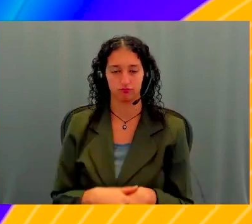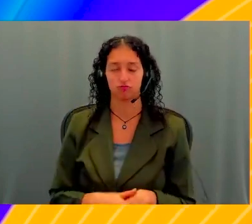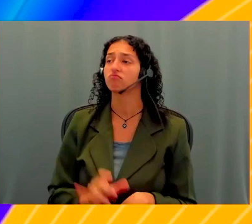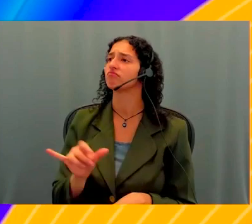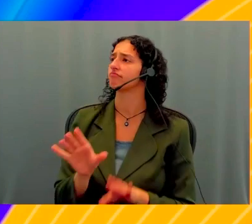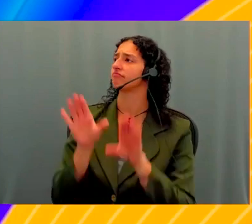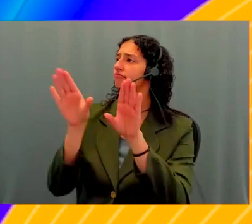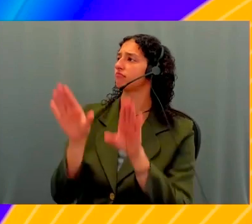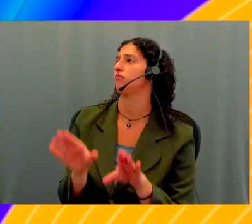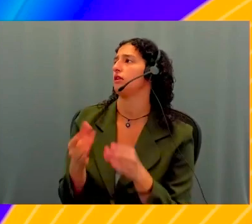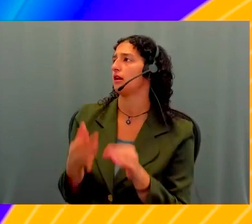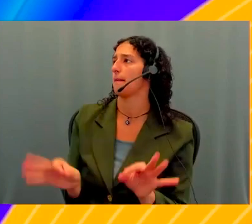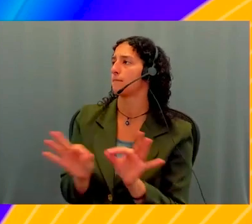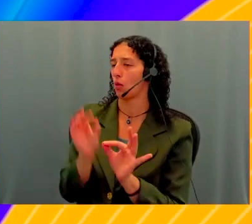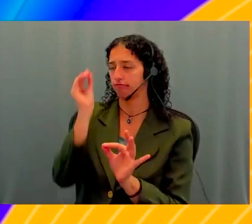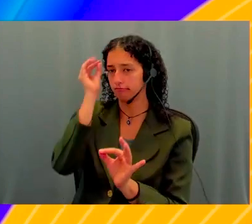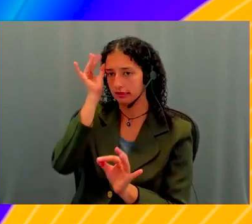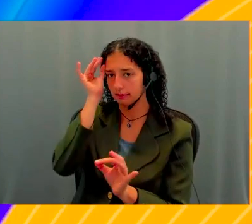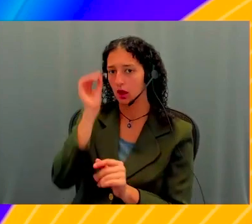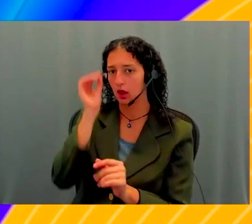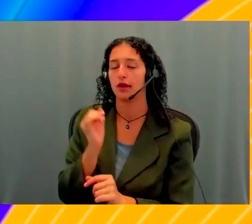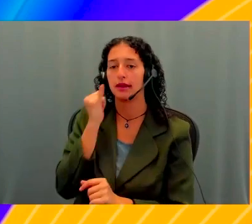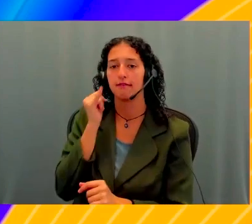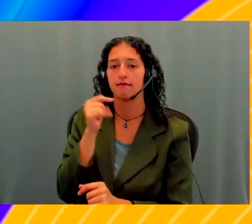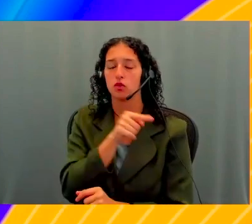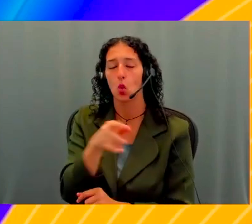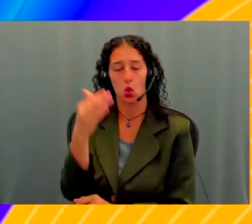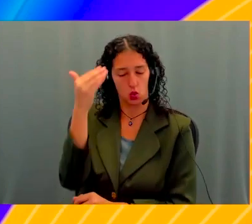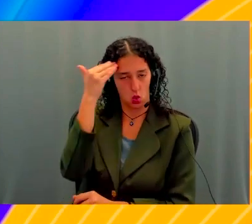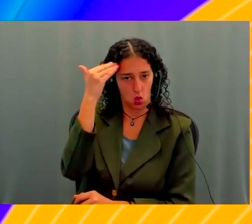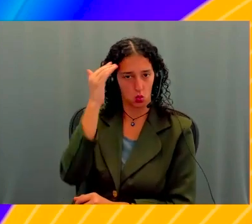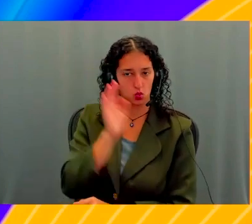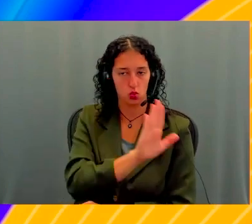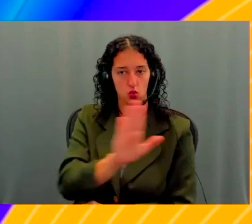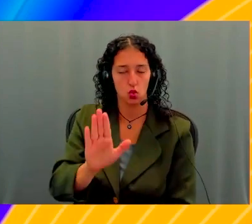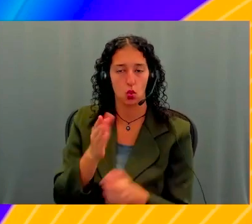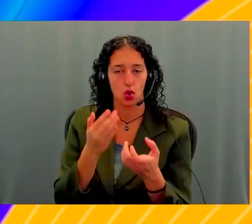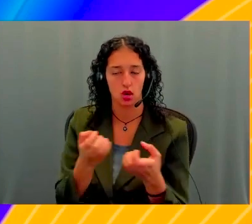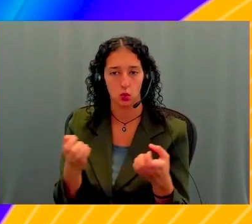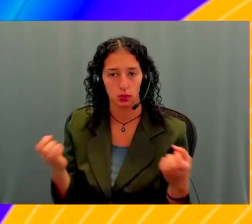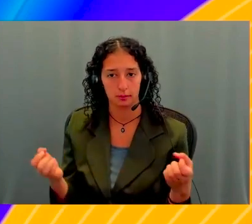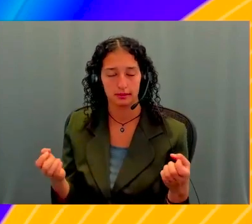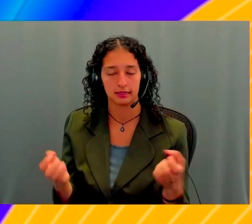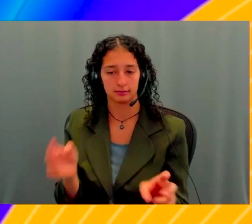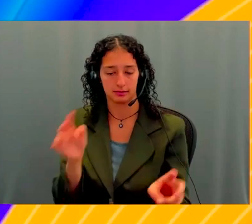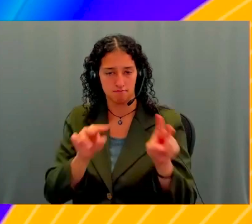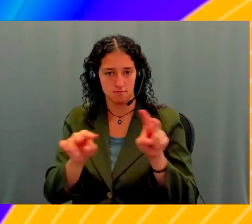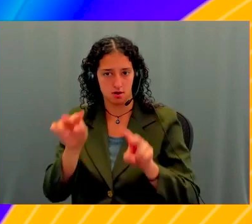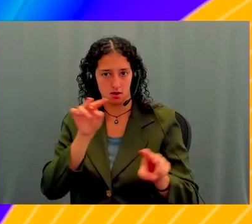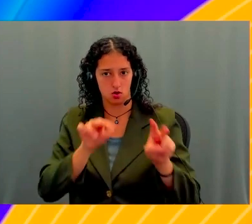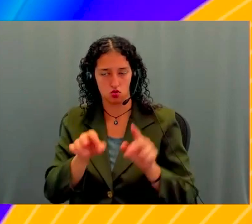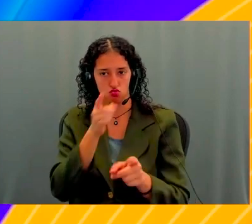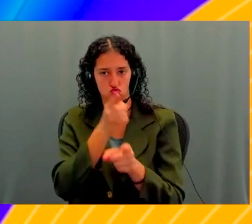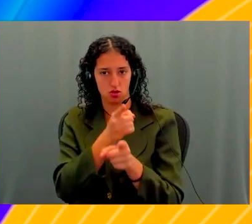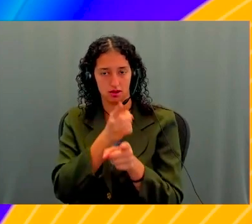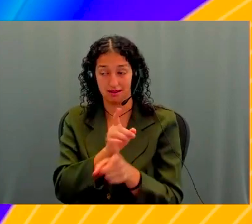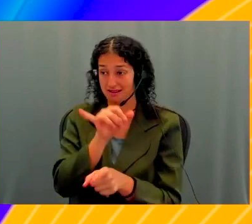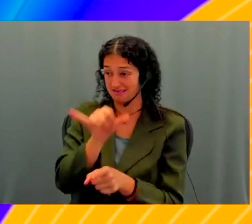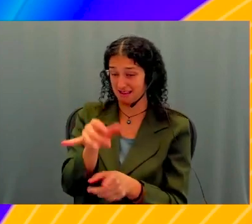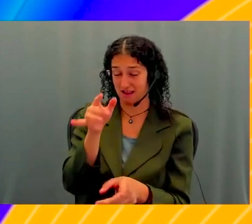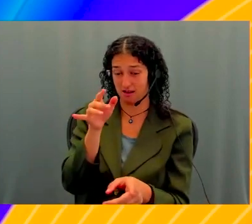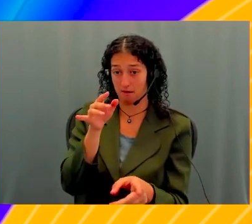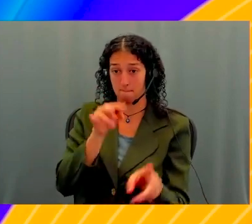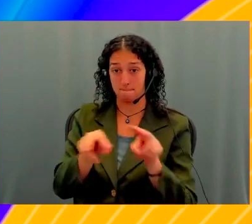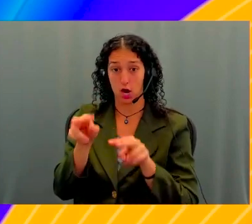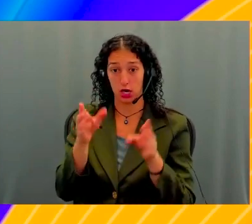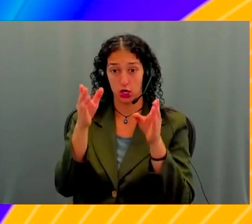think of if you know your equipment is being monitored correctly. Is the monitor in the Yeah. right place, or should